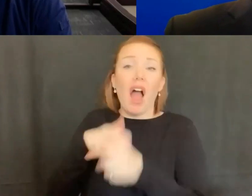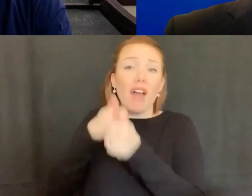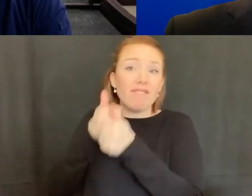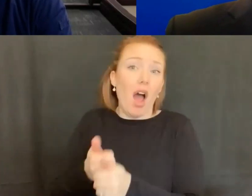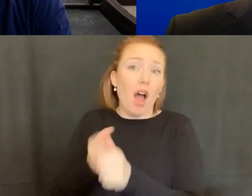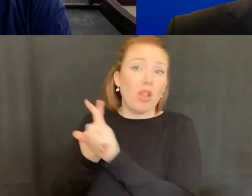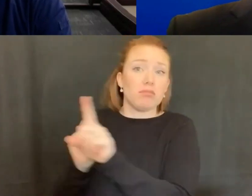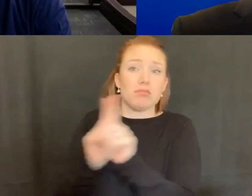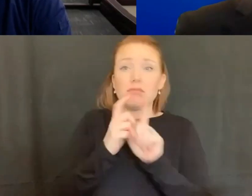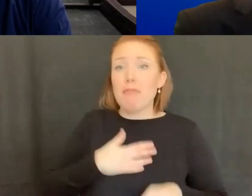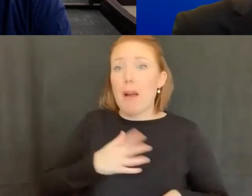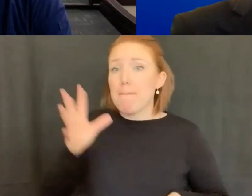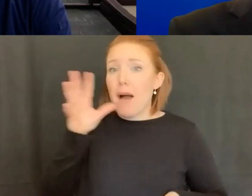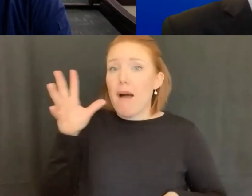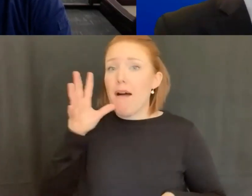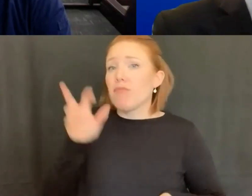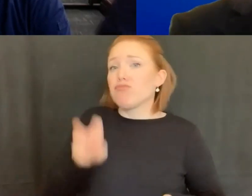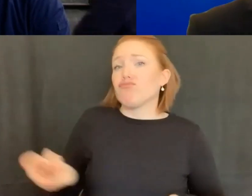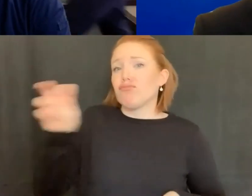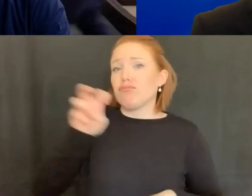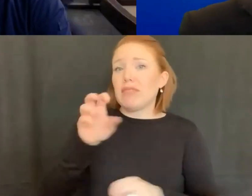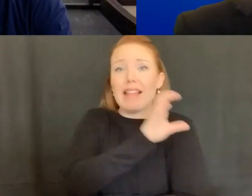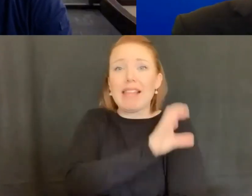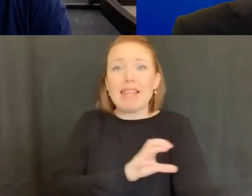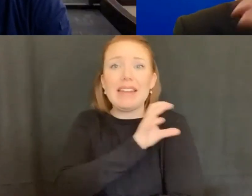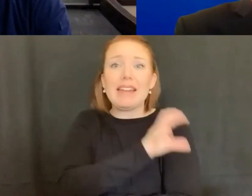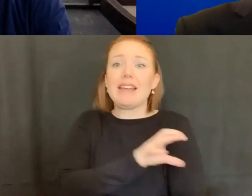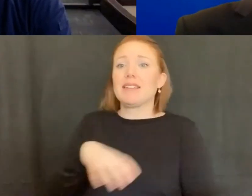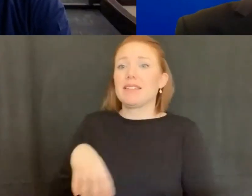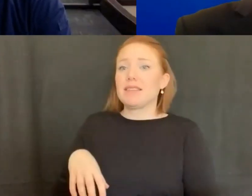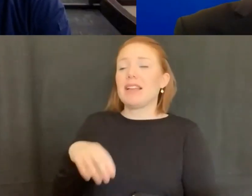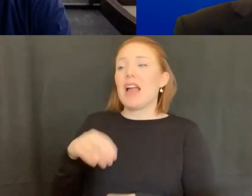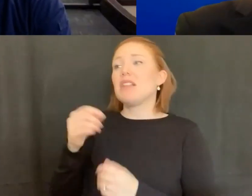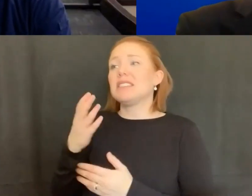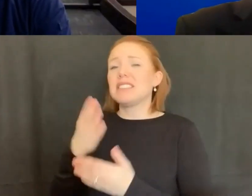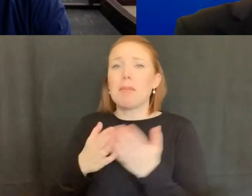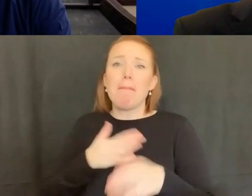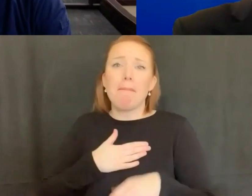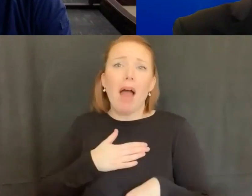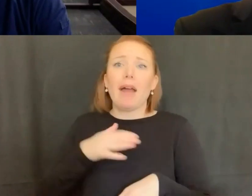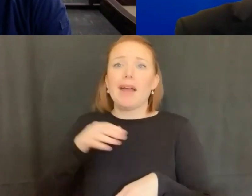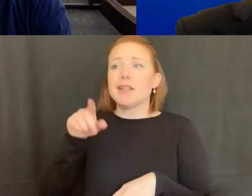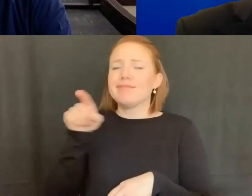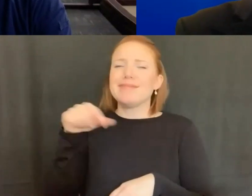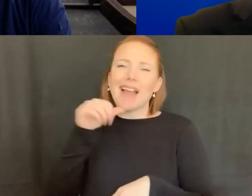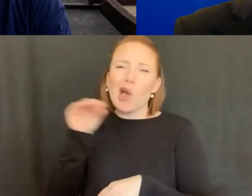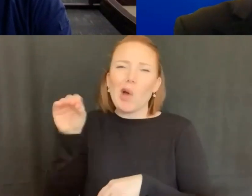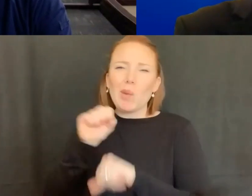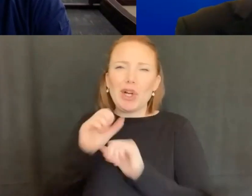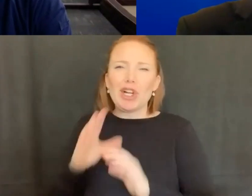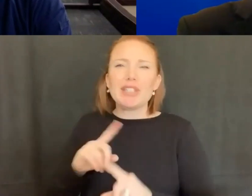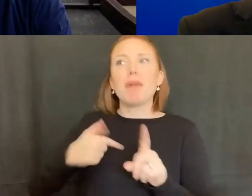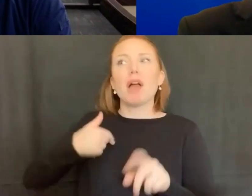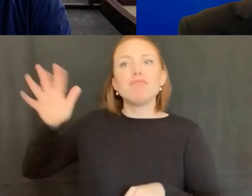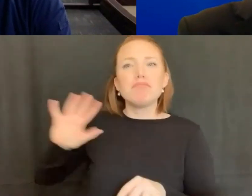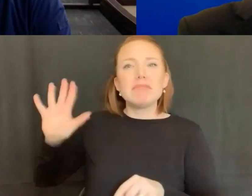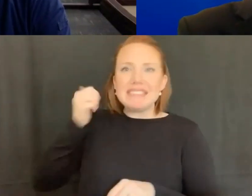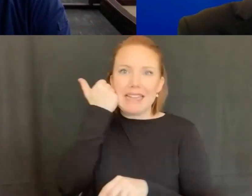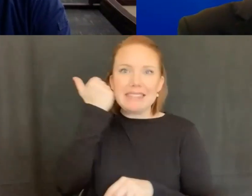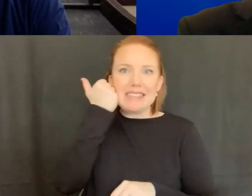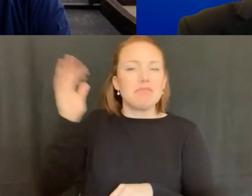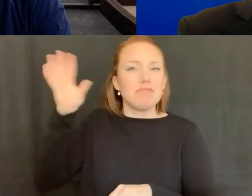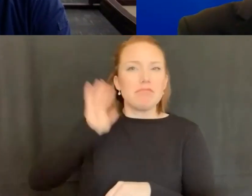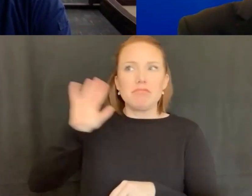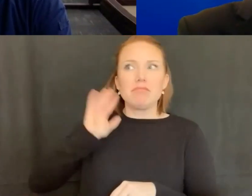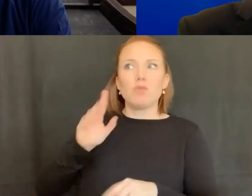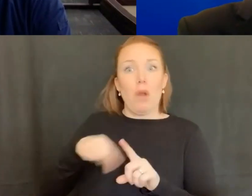around a lot in the clinic, and some of our, now my colleagues, but, people that were practicing at the time. And that's actually a big